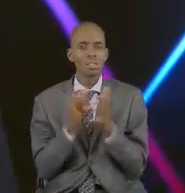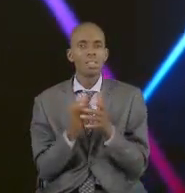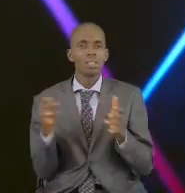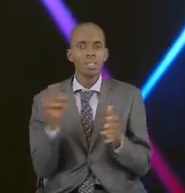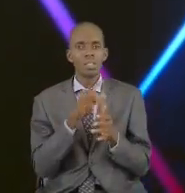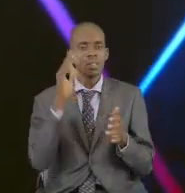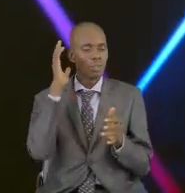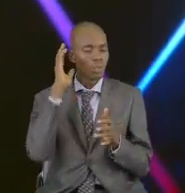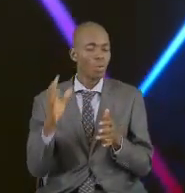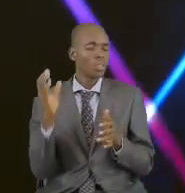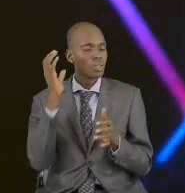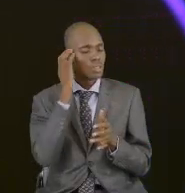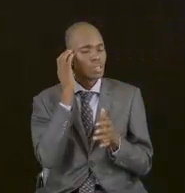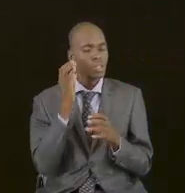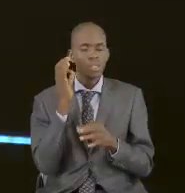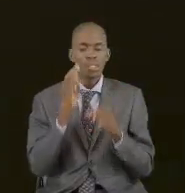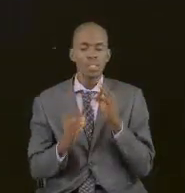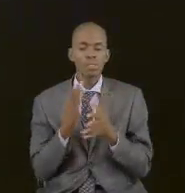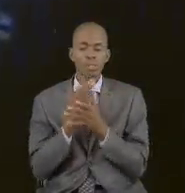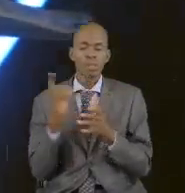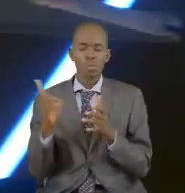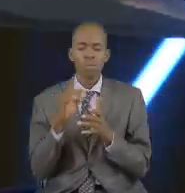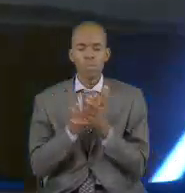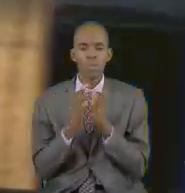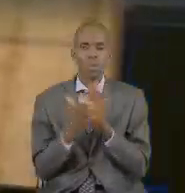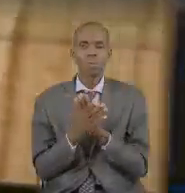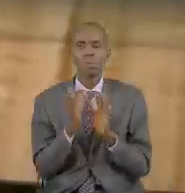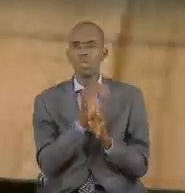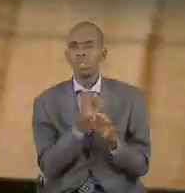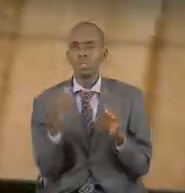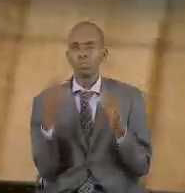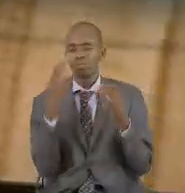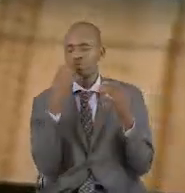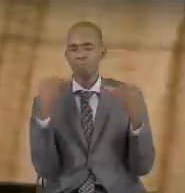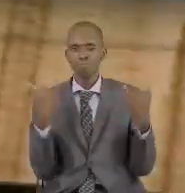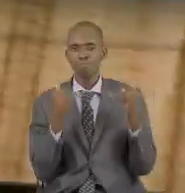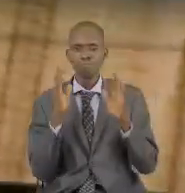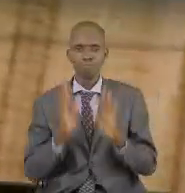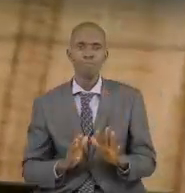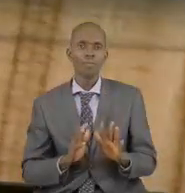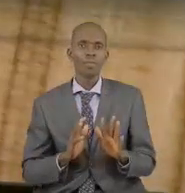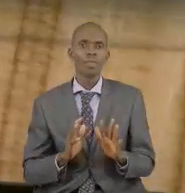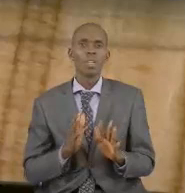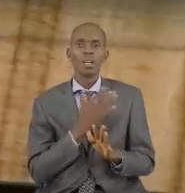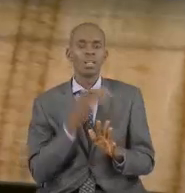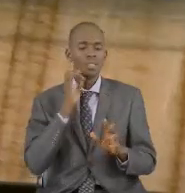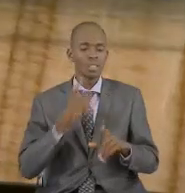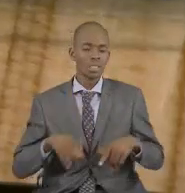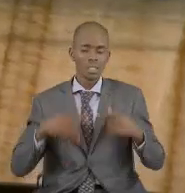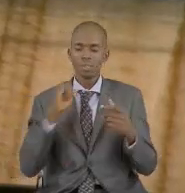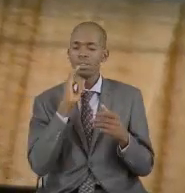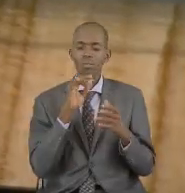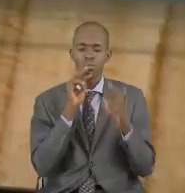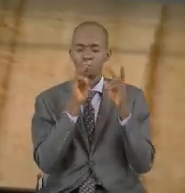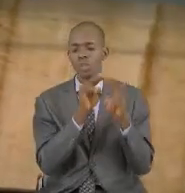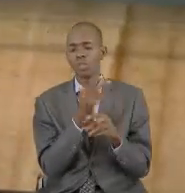somebody becomes a gambler and his life is now like the life of a ruffian. They will hear